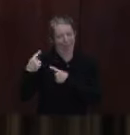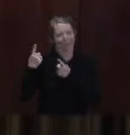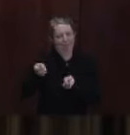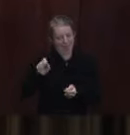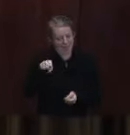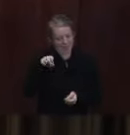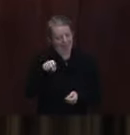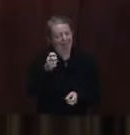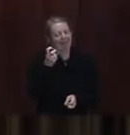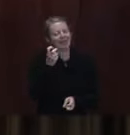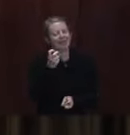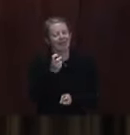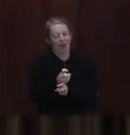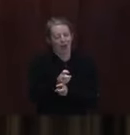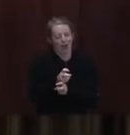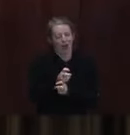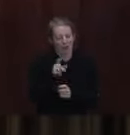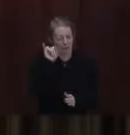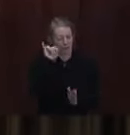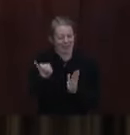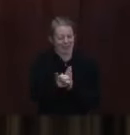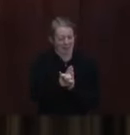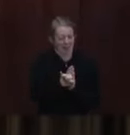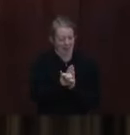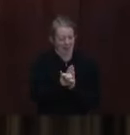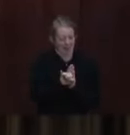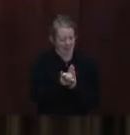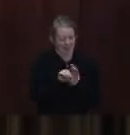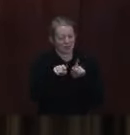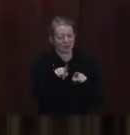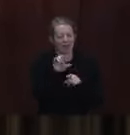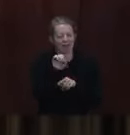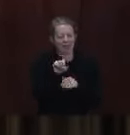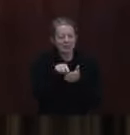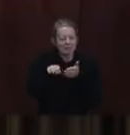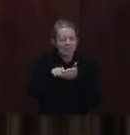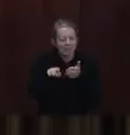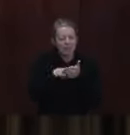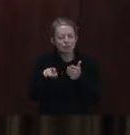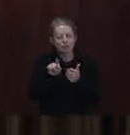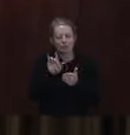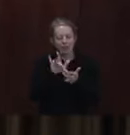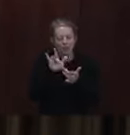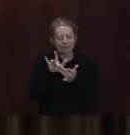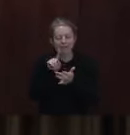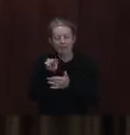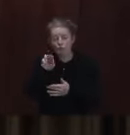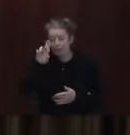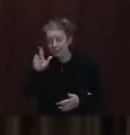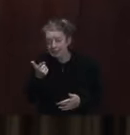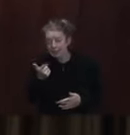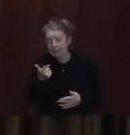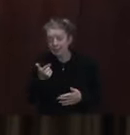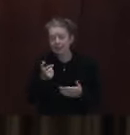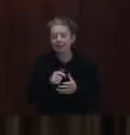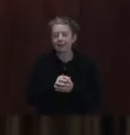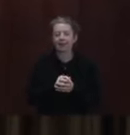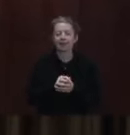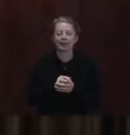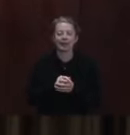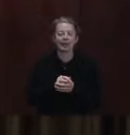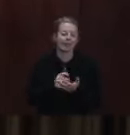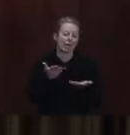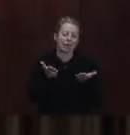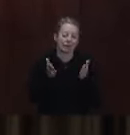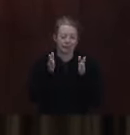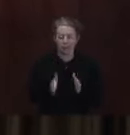down necessarily in case investigation and contact tracing when folks are also talking about